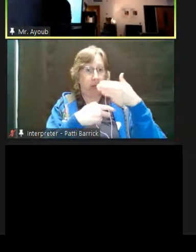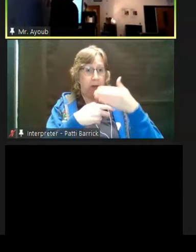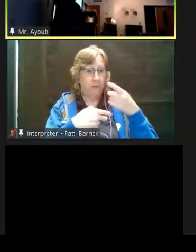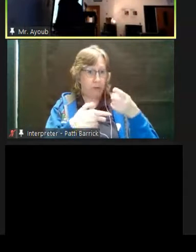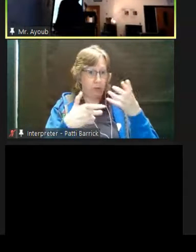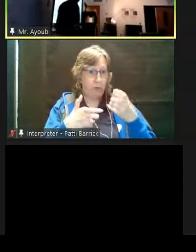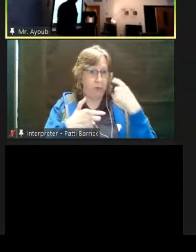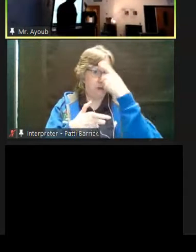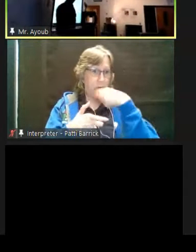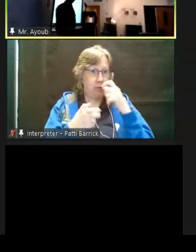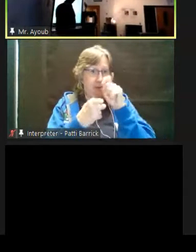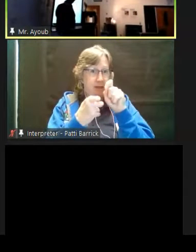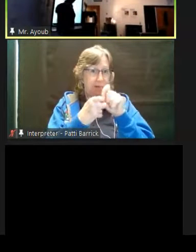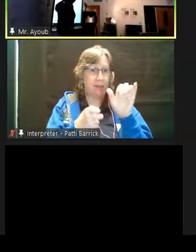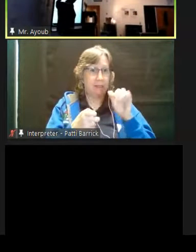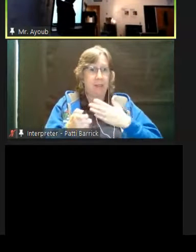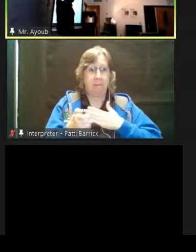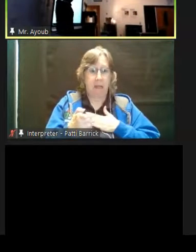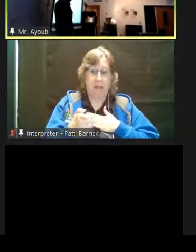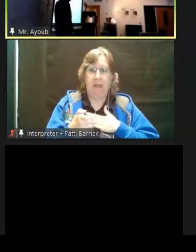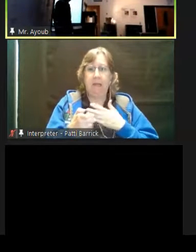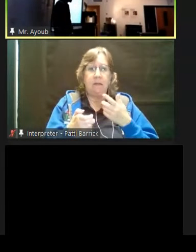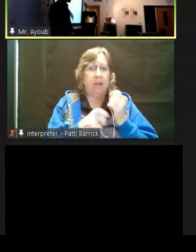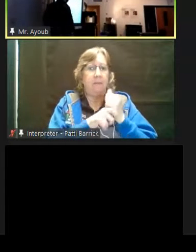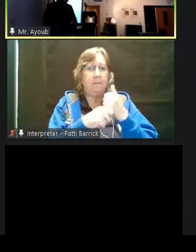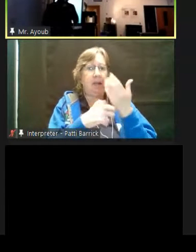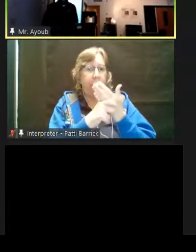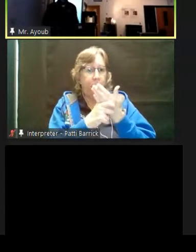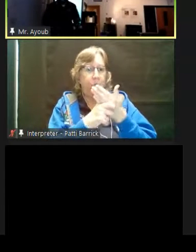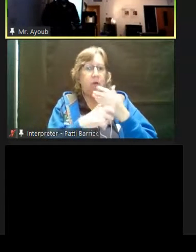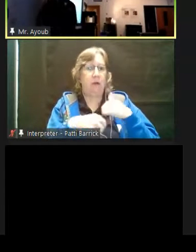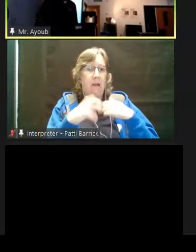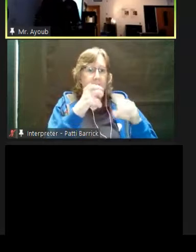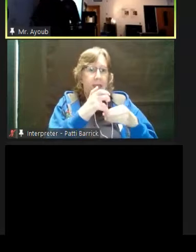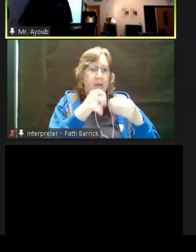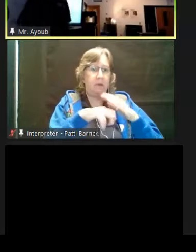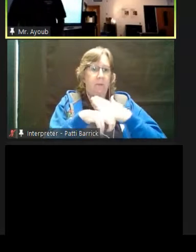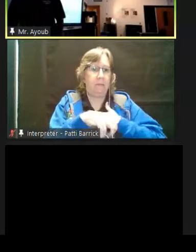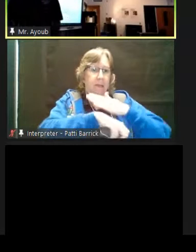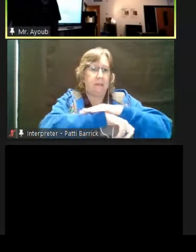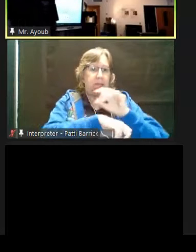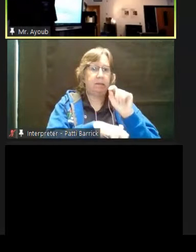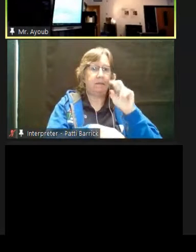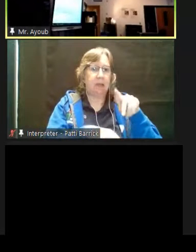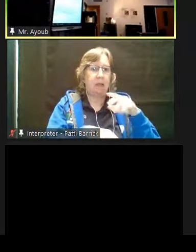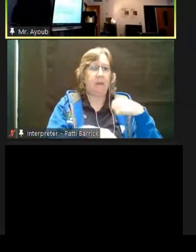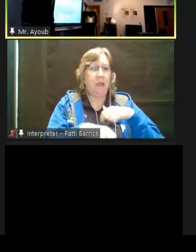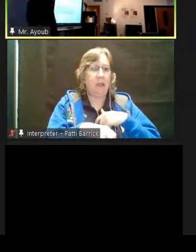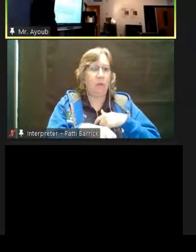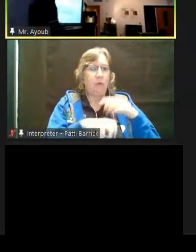You don't have to change anything else. So I made a folder in my desktop. So we're going to put everything in the